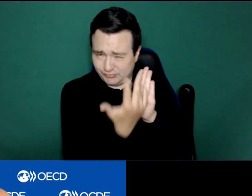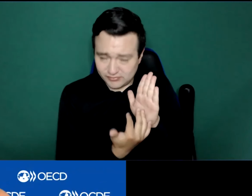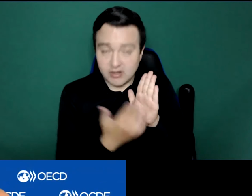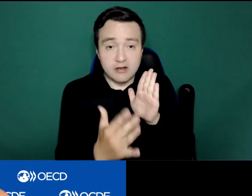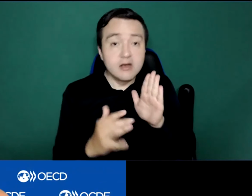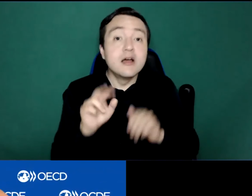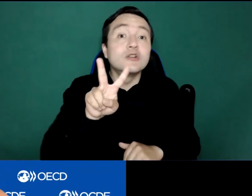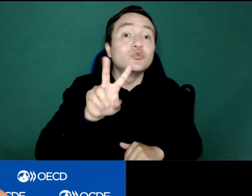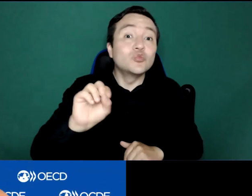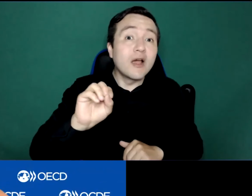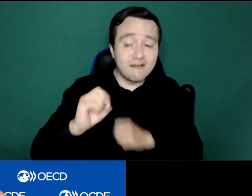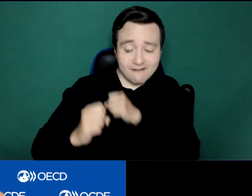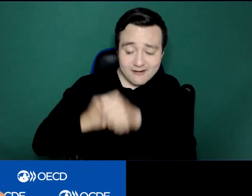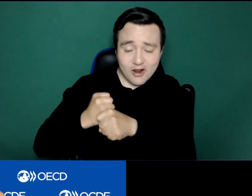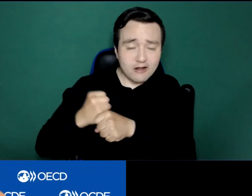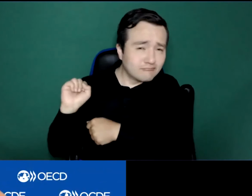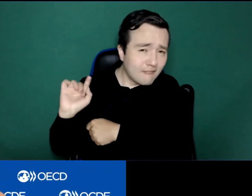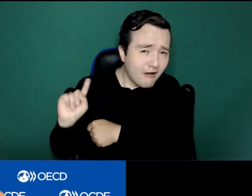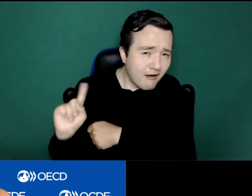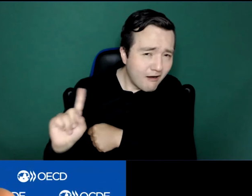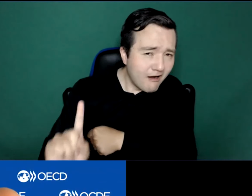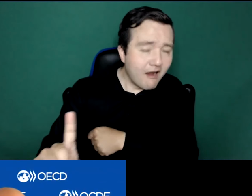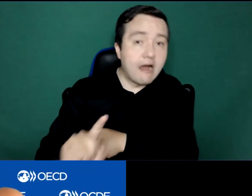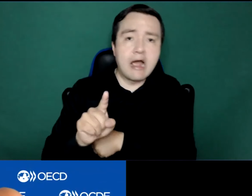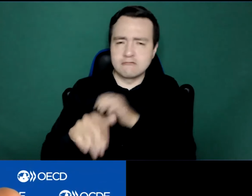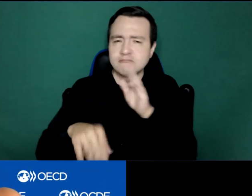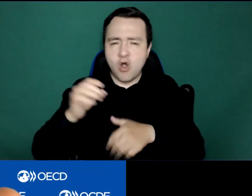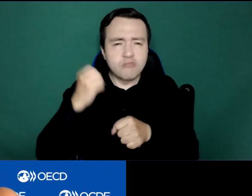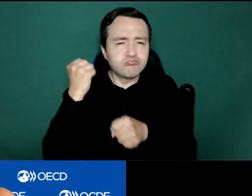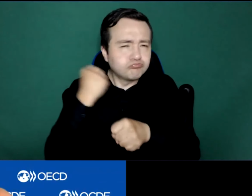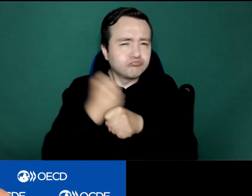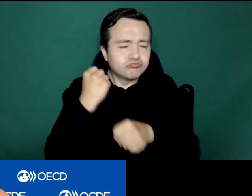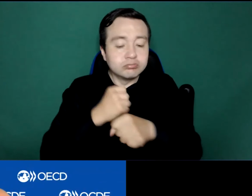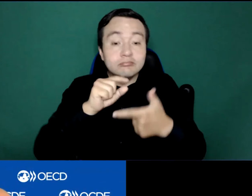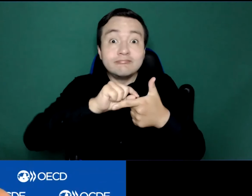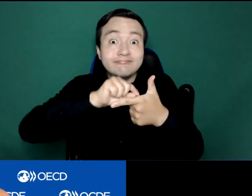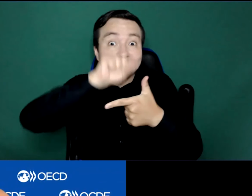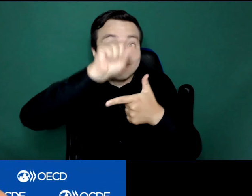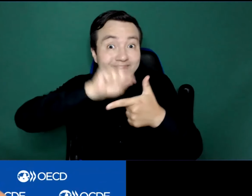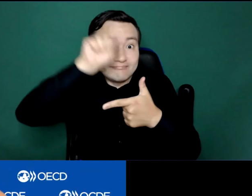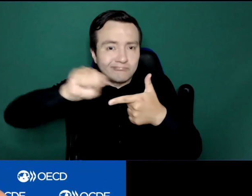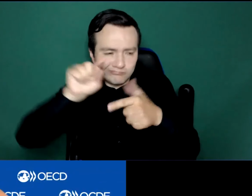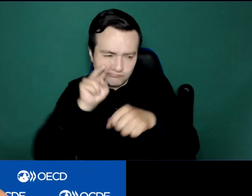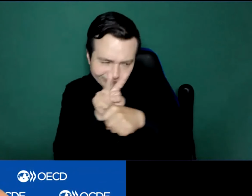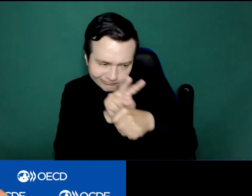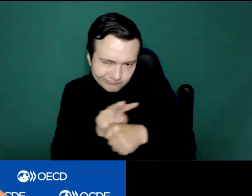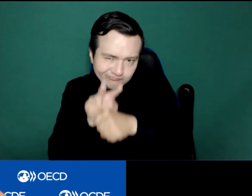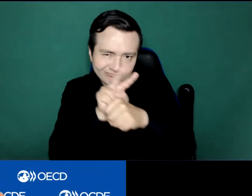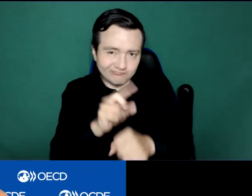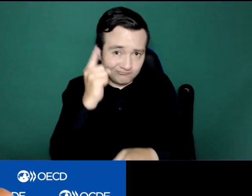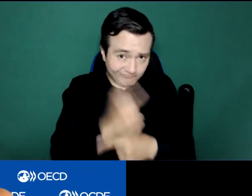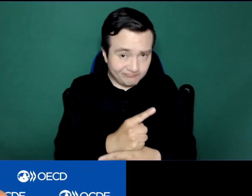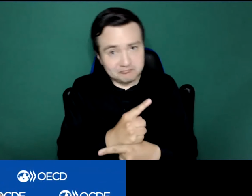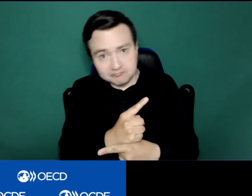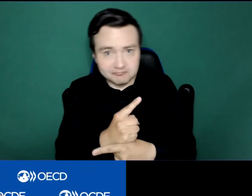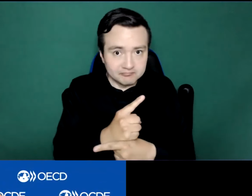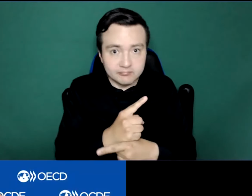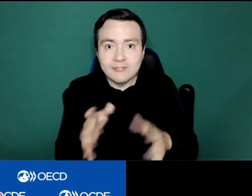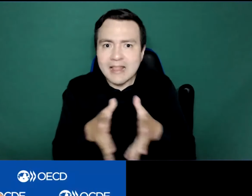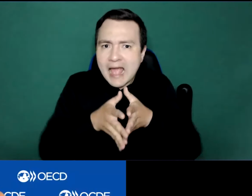performance, patient-reported outcomes and experiences of care, and primary care at the OECD. He is also engaged in